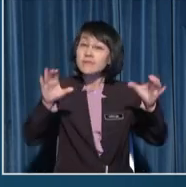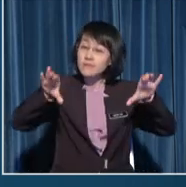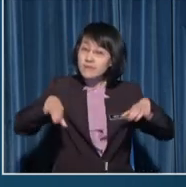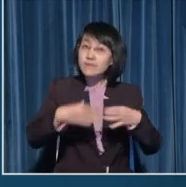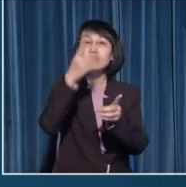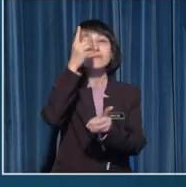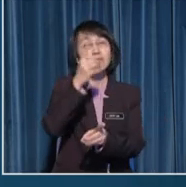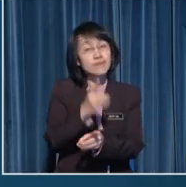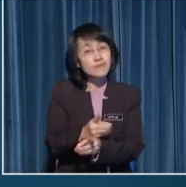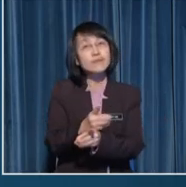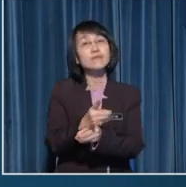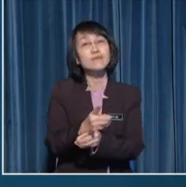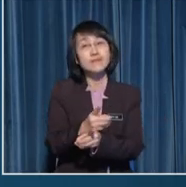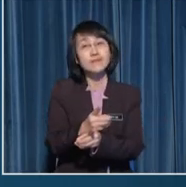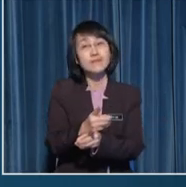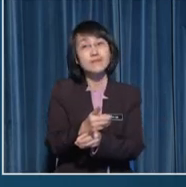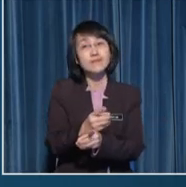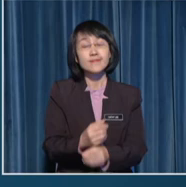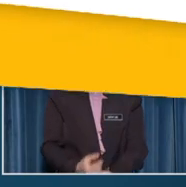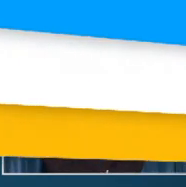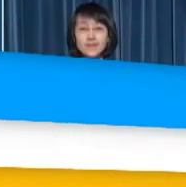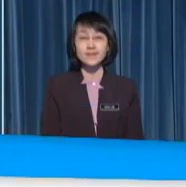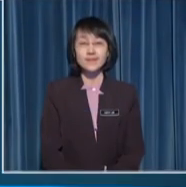it correctly.